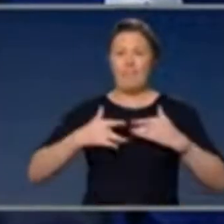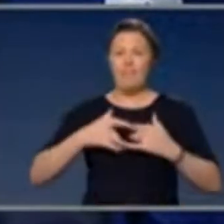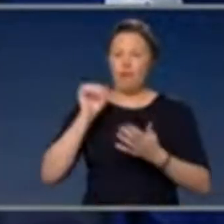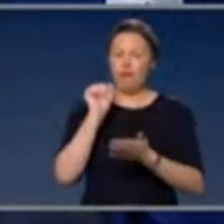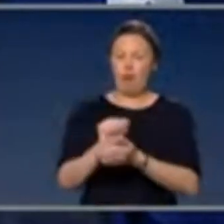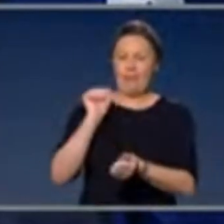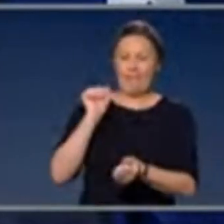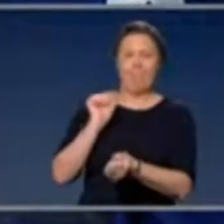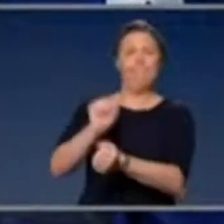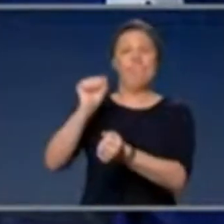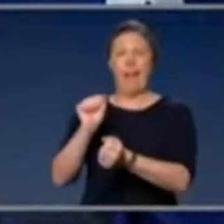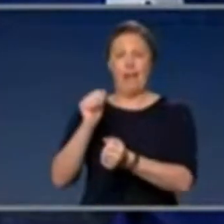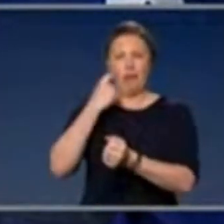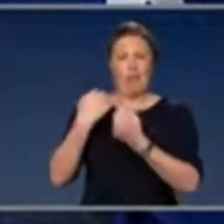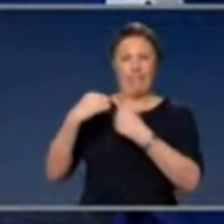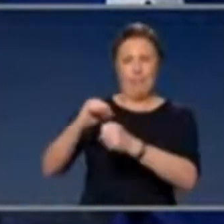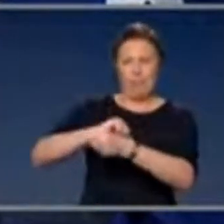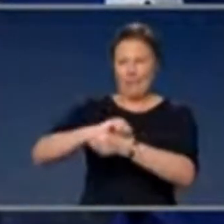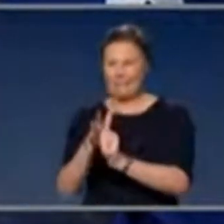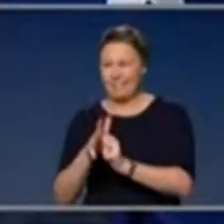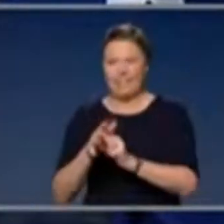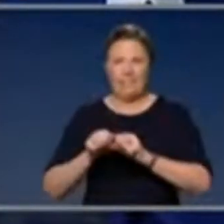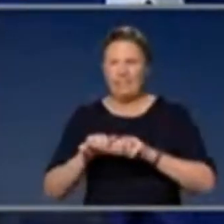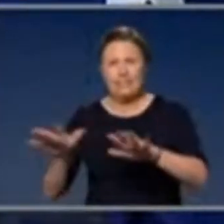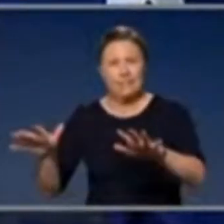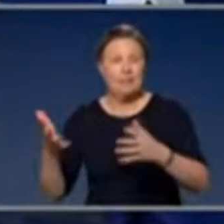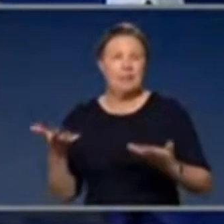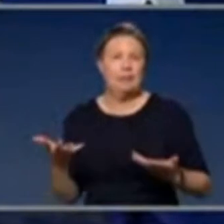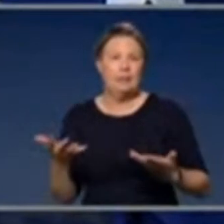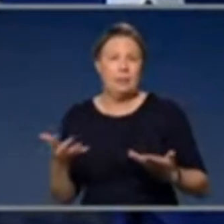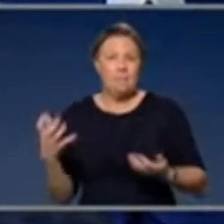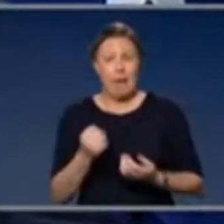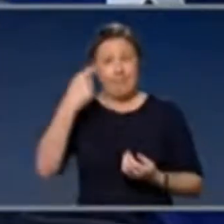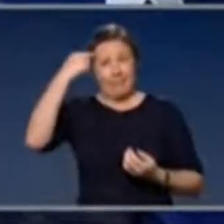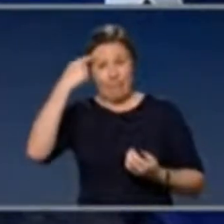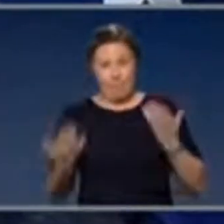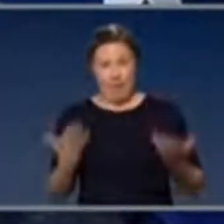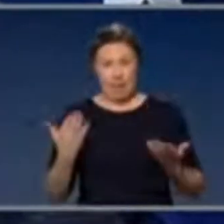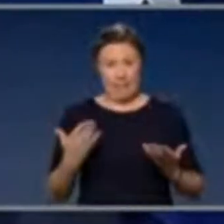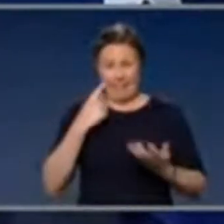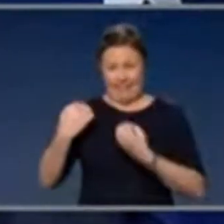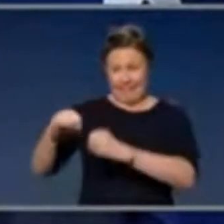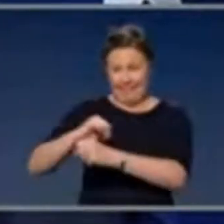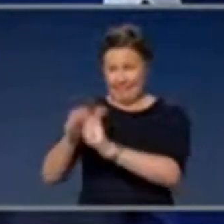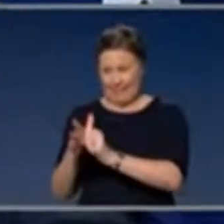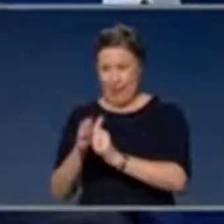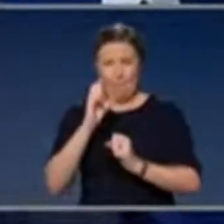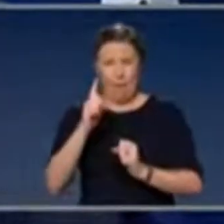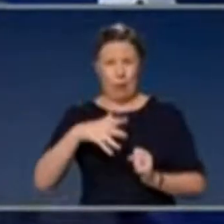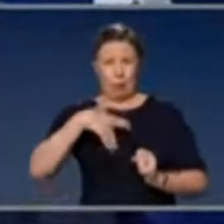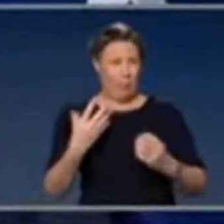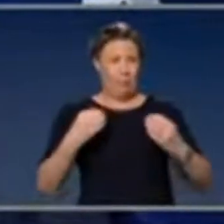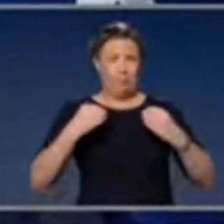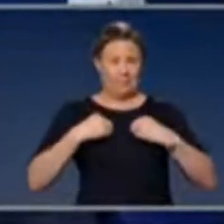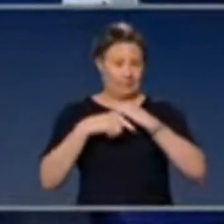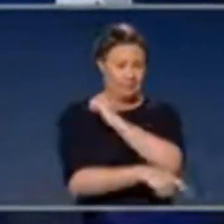and what the medical benefits of that are versus the other impacts that are there. We're all accountable for our own decisions. I'm